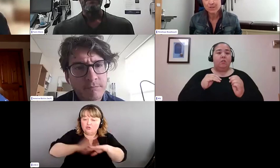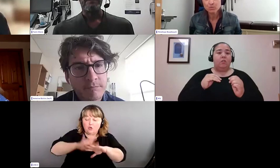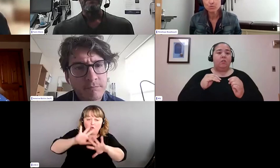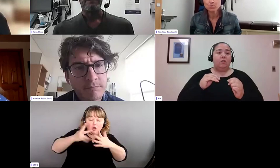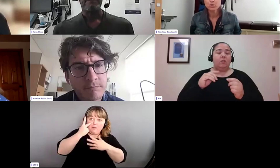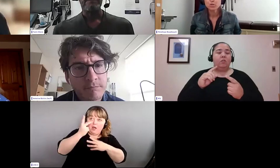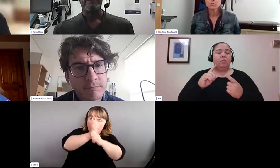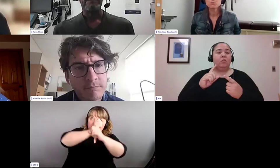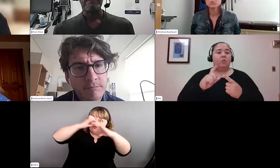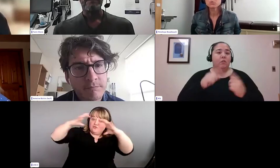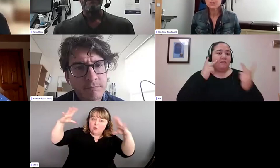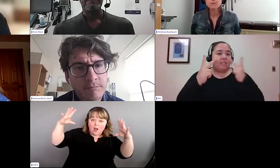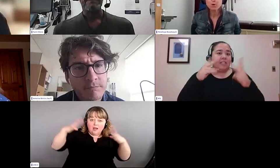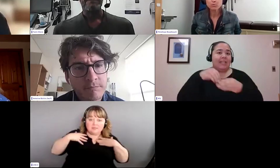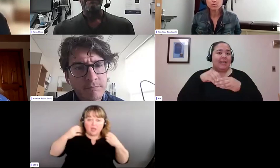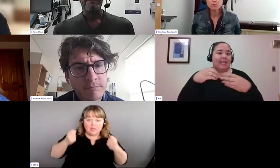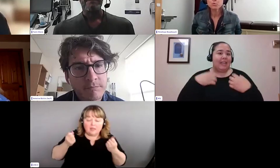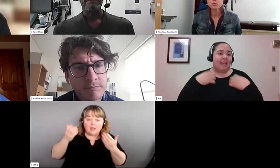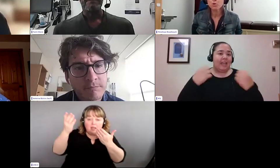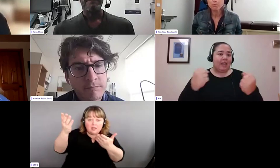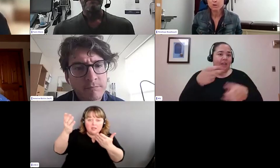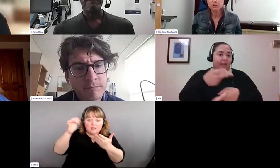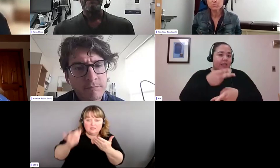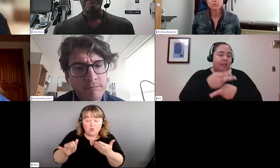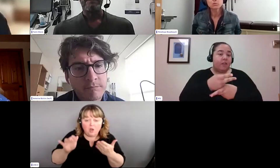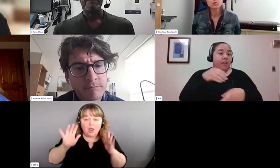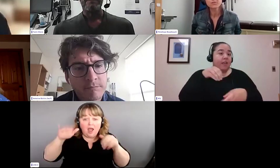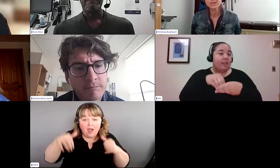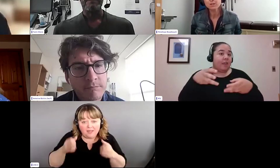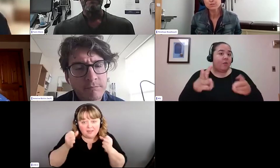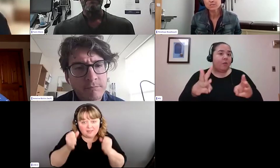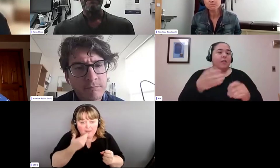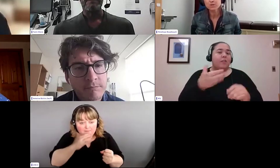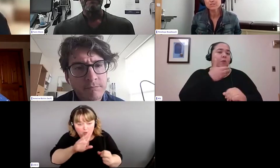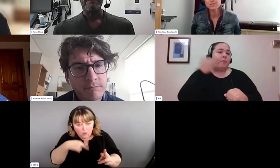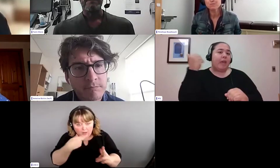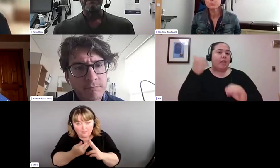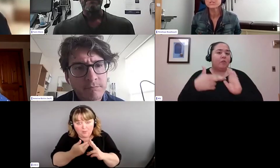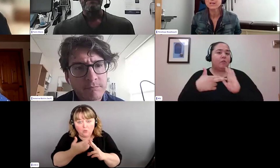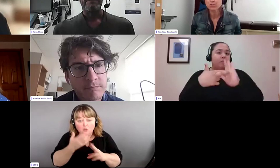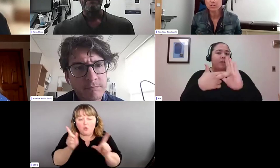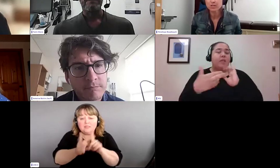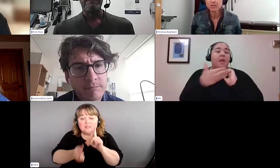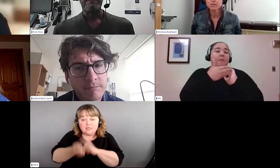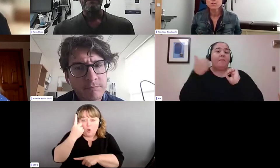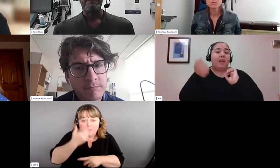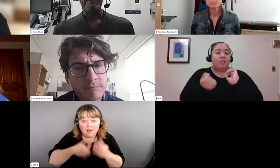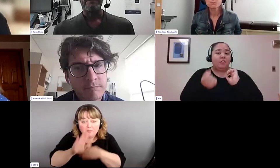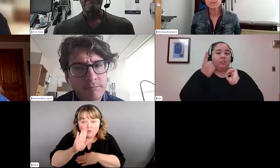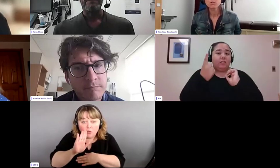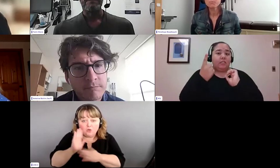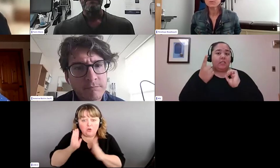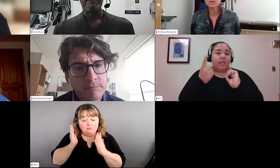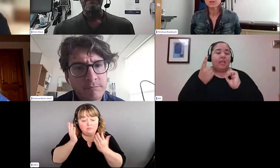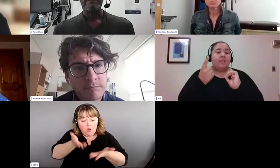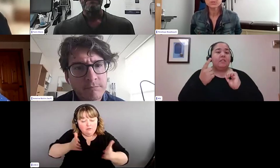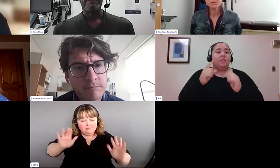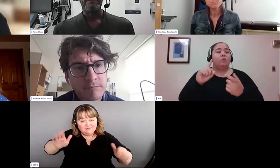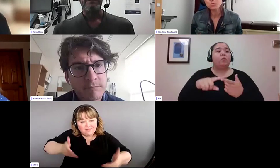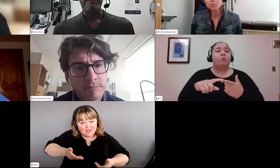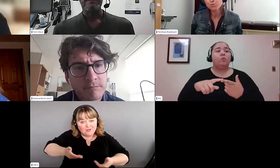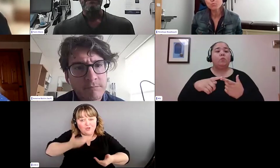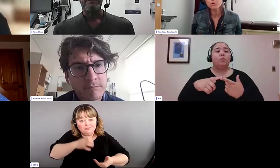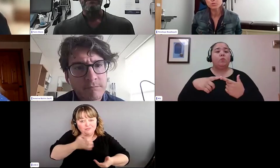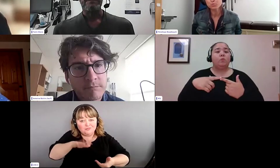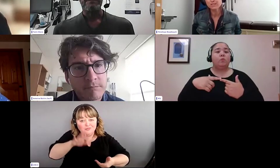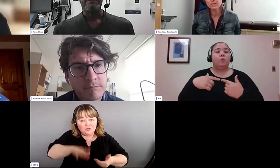our vision of healthcare, and in this way better respond, better understand, offer a space which was more